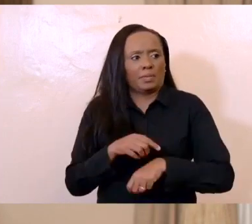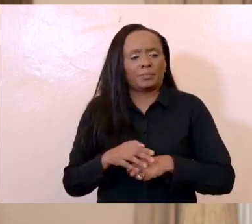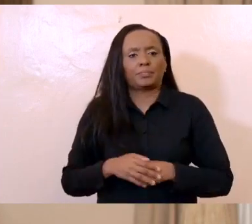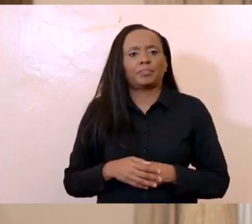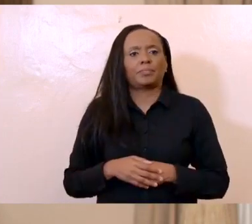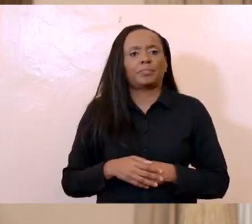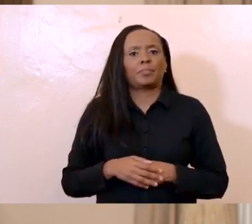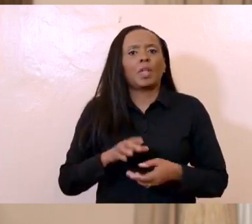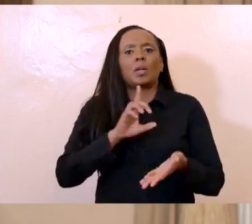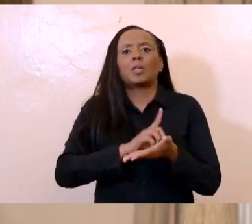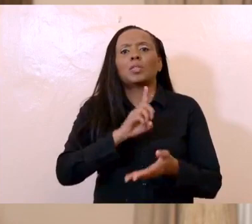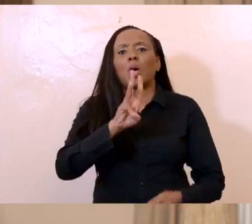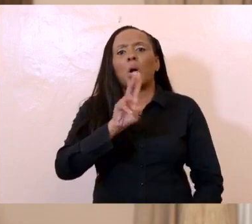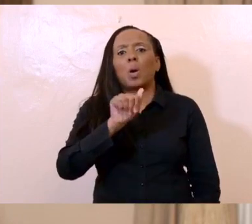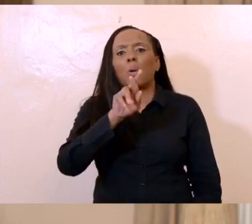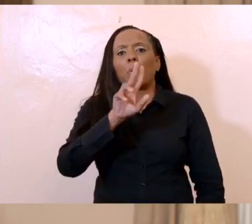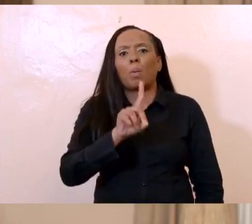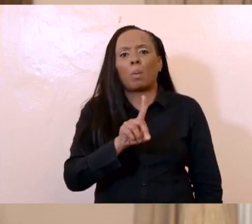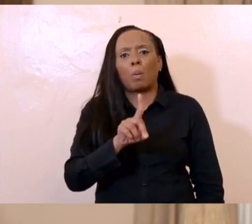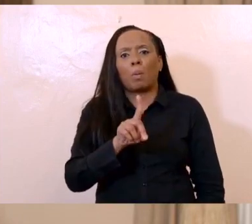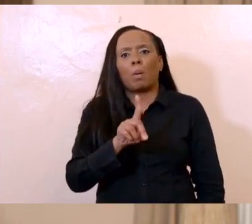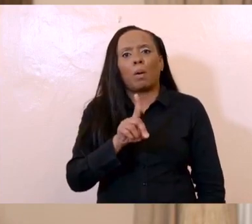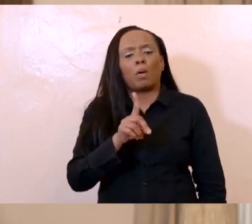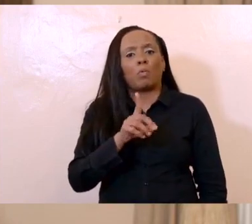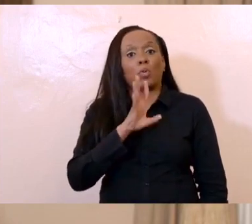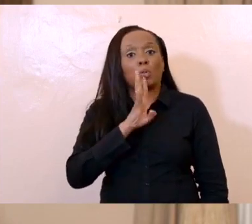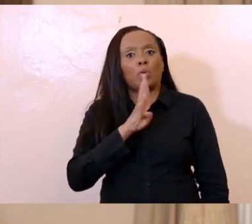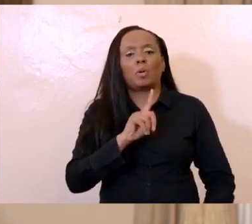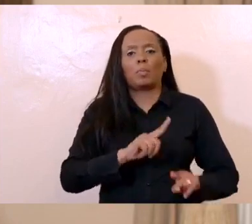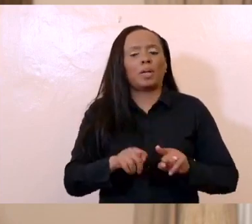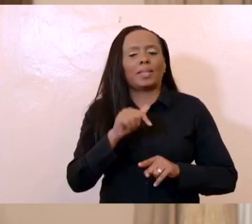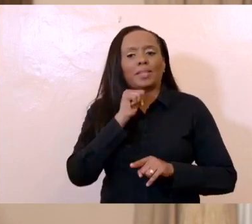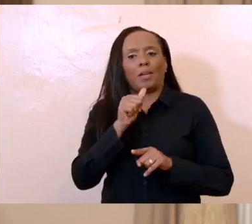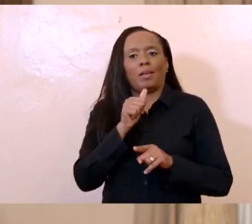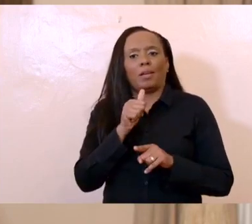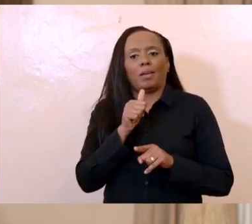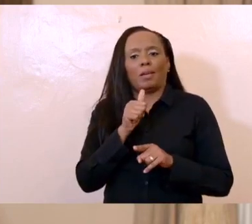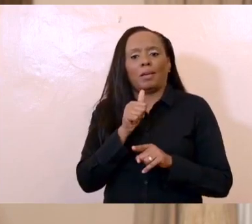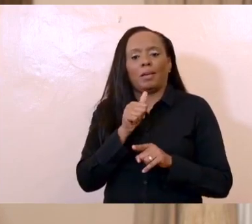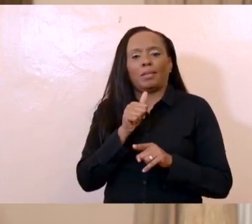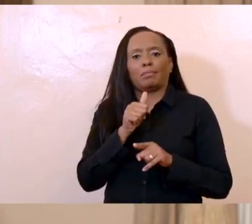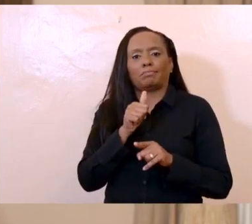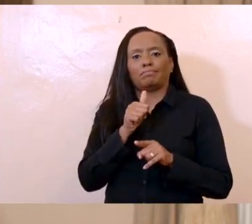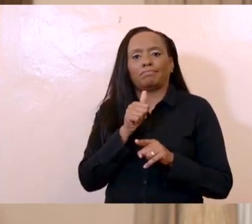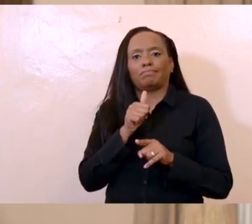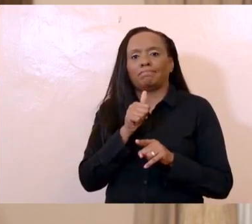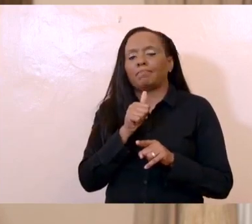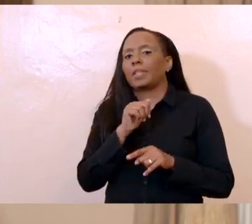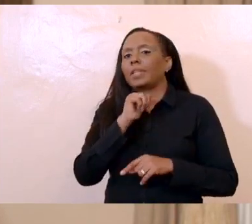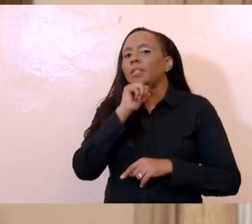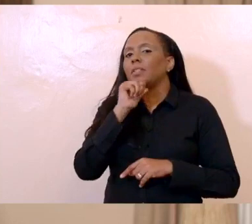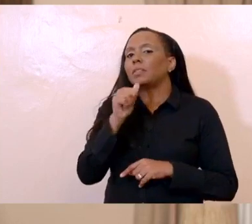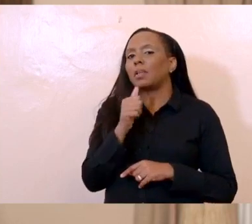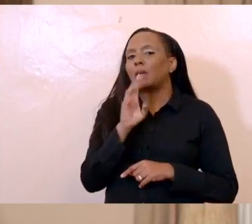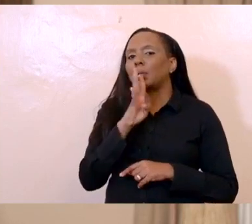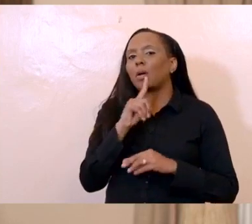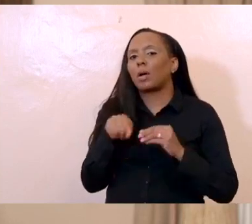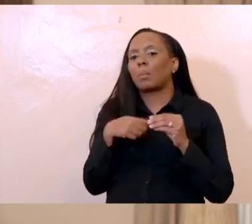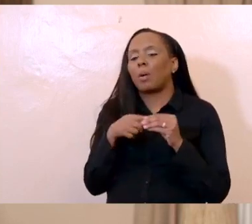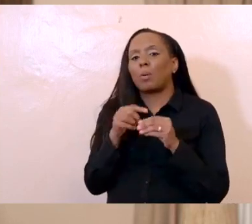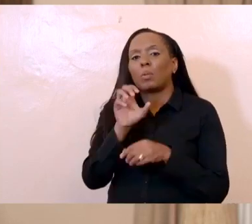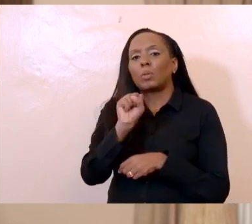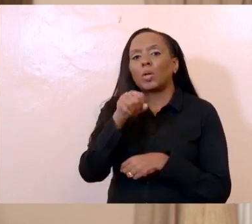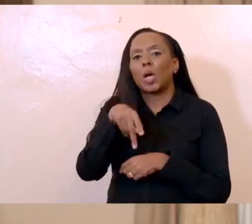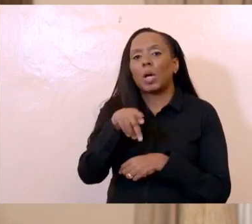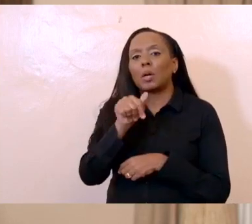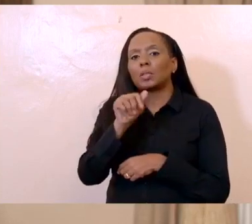details when he was talking about a primary contact is that a primary contact is defined by space, so within a 6-foot radius, and